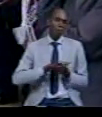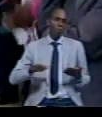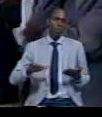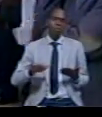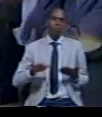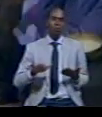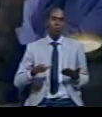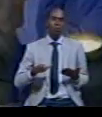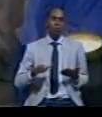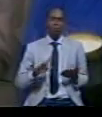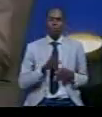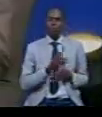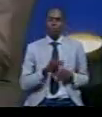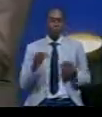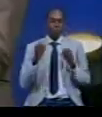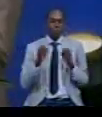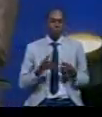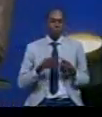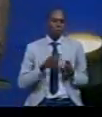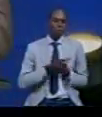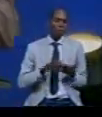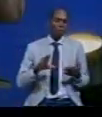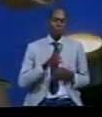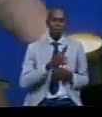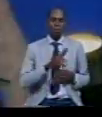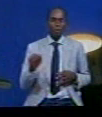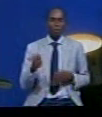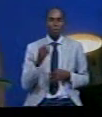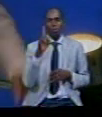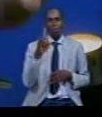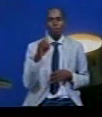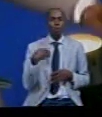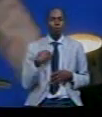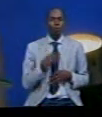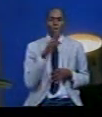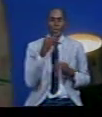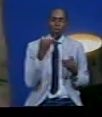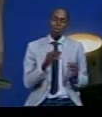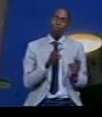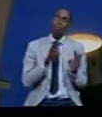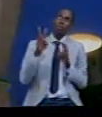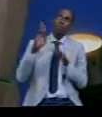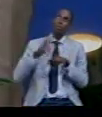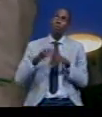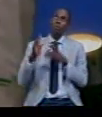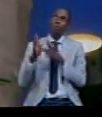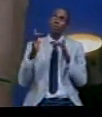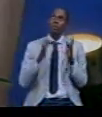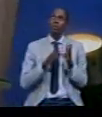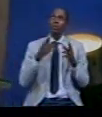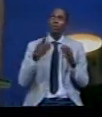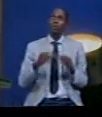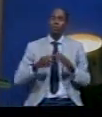No power to cleanse no man. We're not looking up to Jesus, the author and the finisher of our faith.